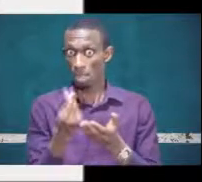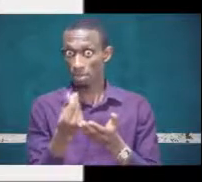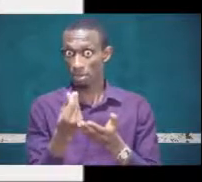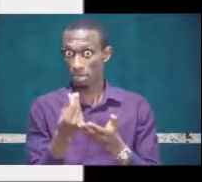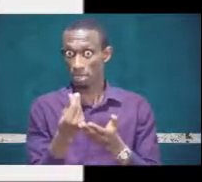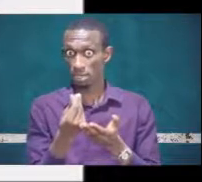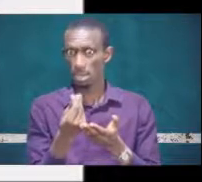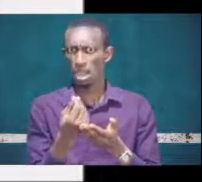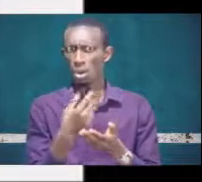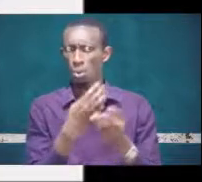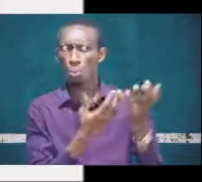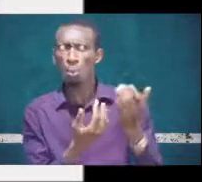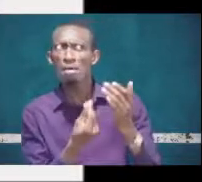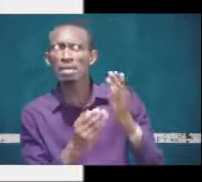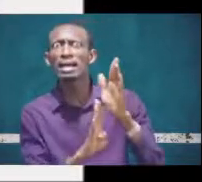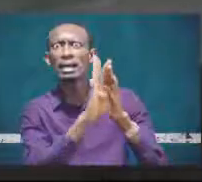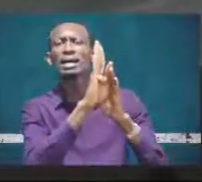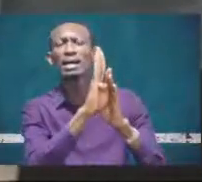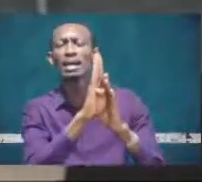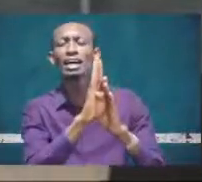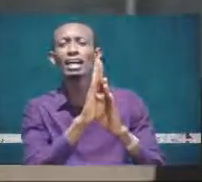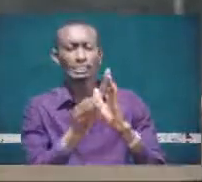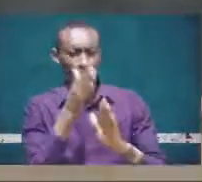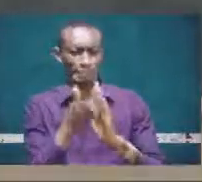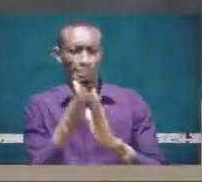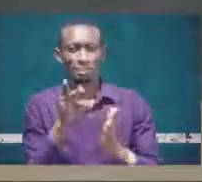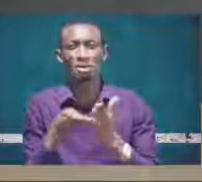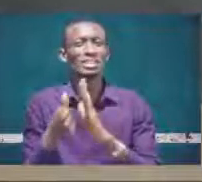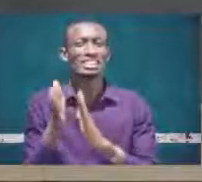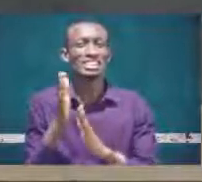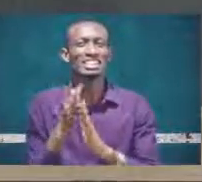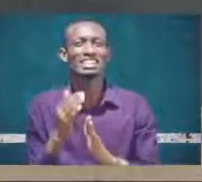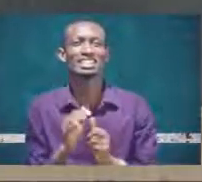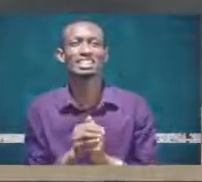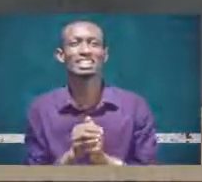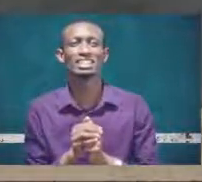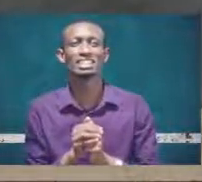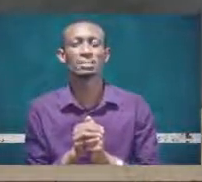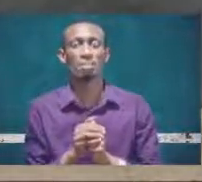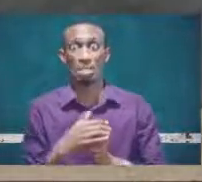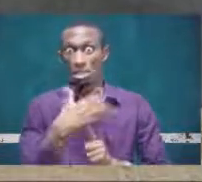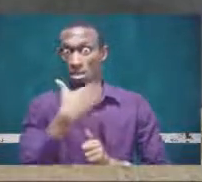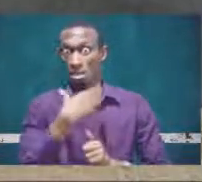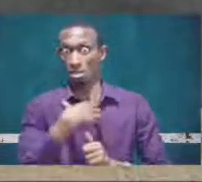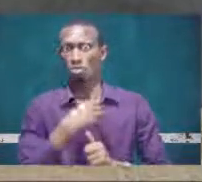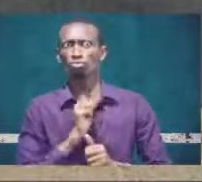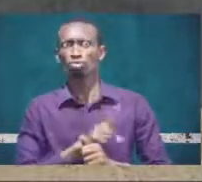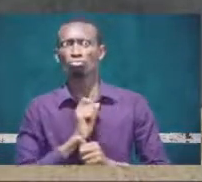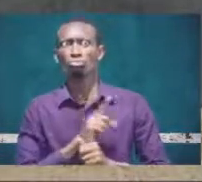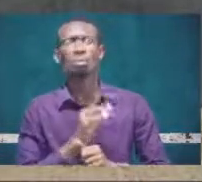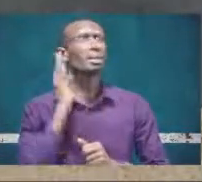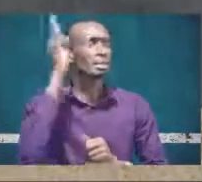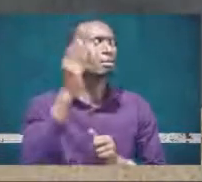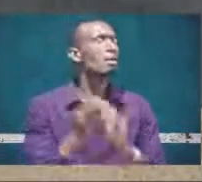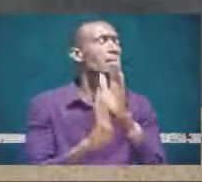So that is abnormal because according to the law of demand, we expect at a higher price to have low quantity demanded. But in this case, consumers